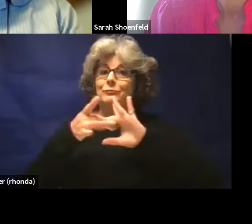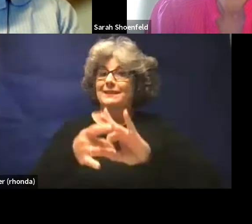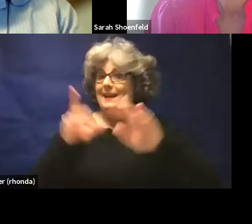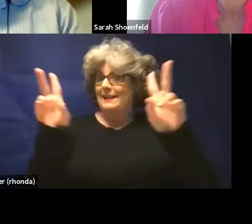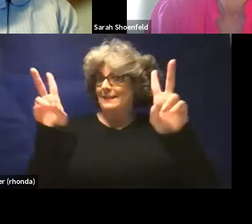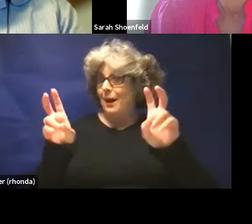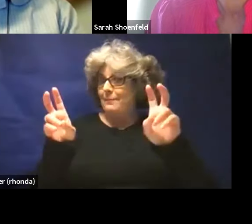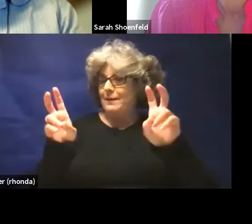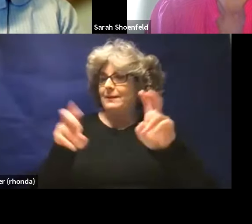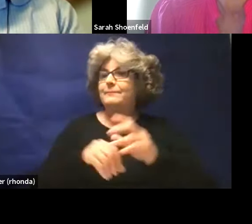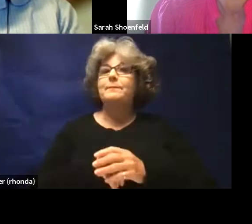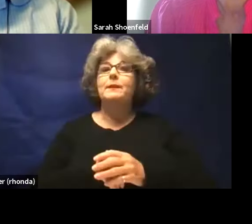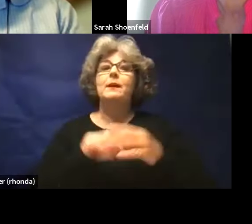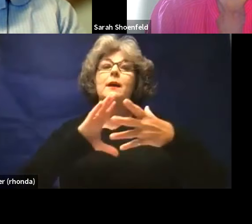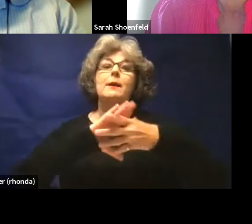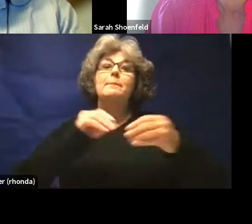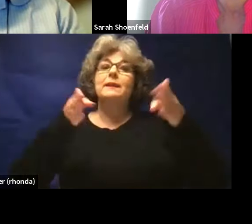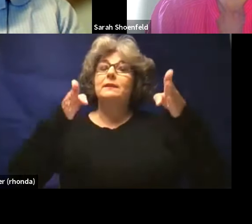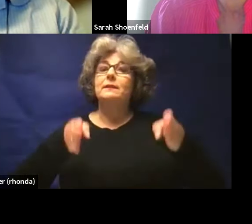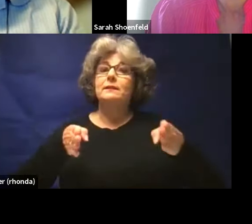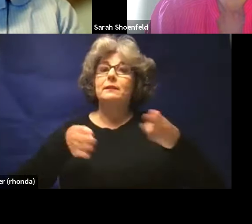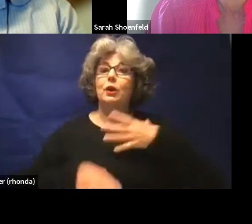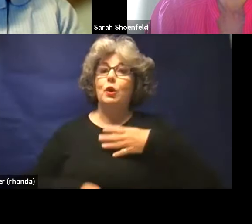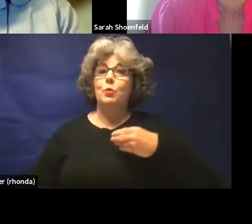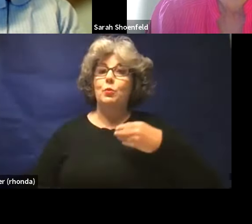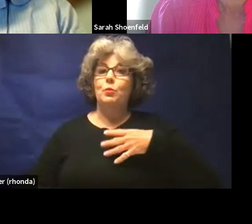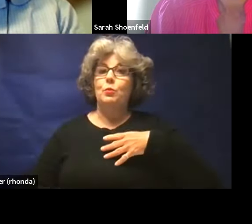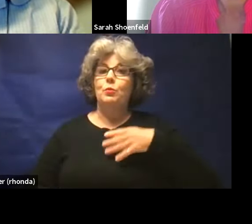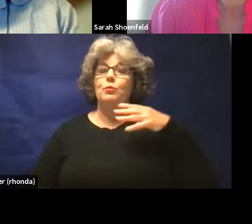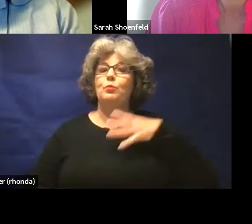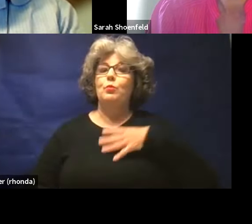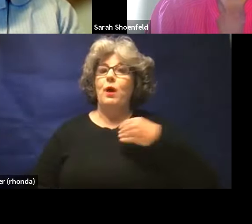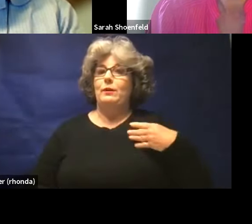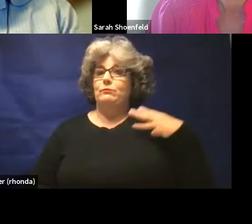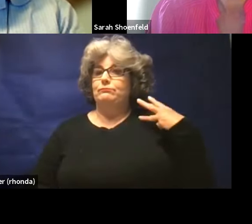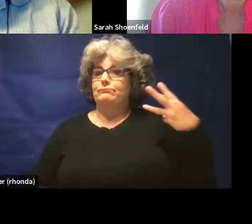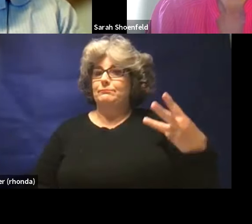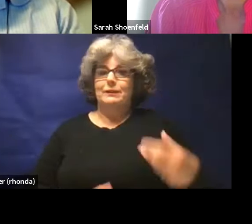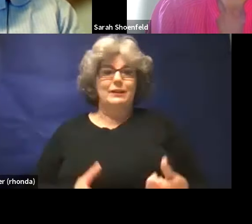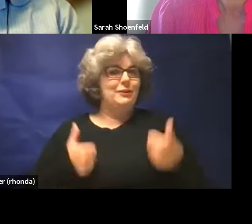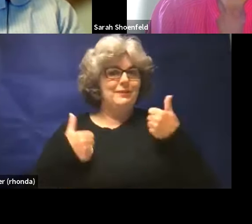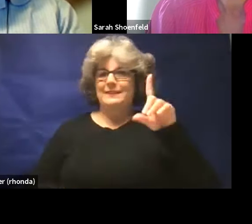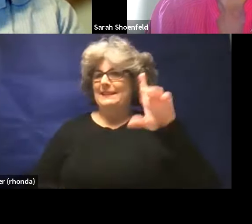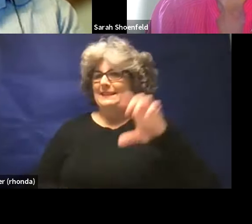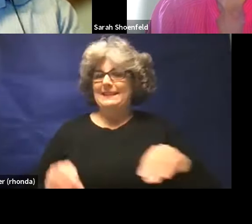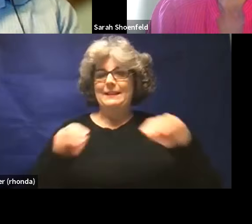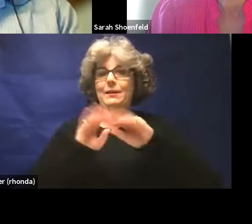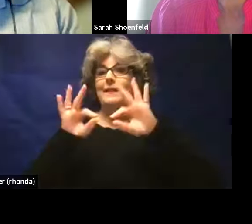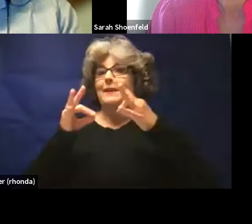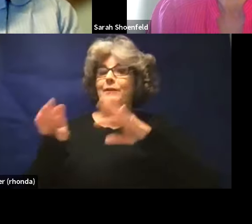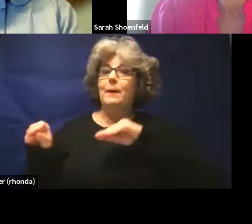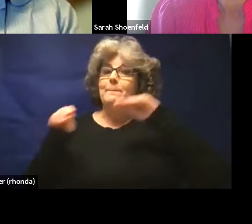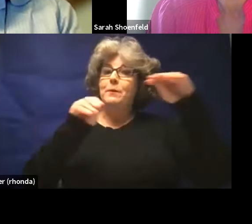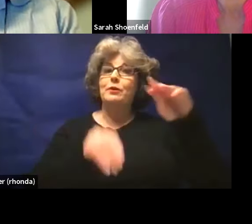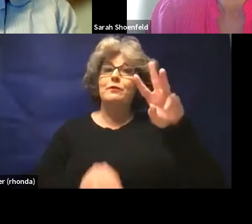but as I mentioned at the beginning, our narrators also included white Washingtonians who no longer live in DC, whose families moved out of